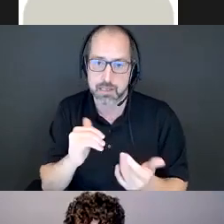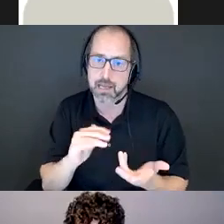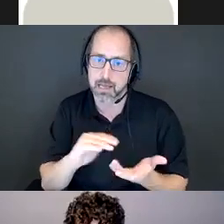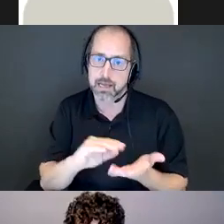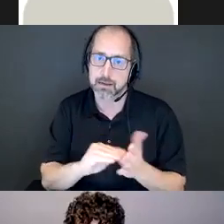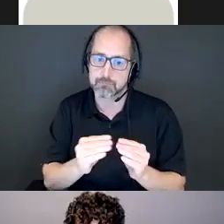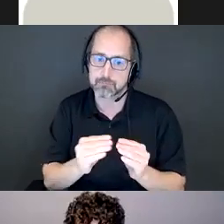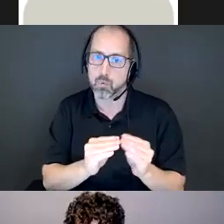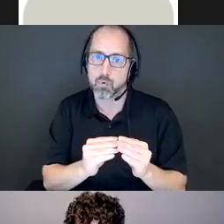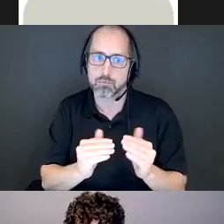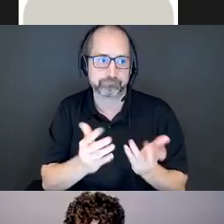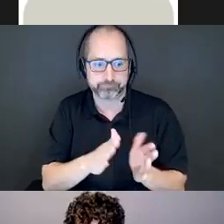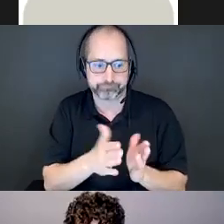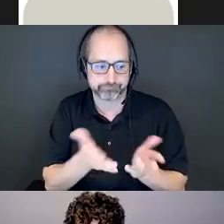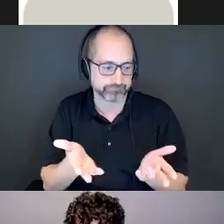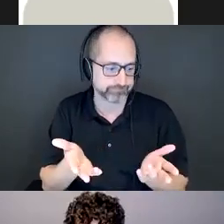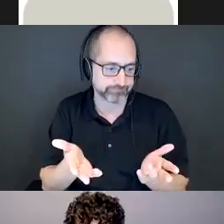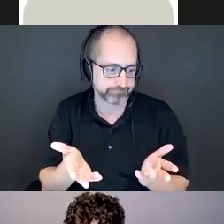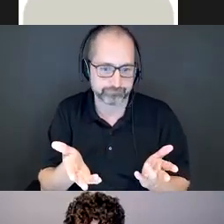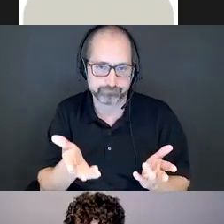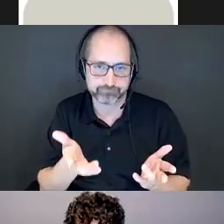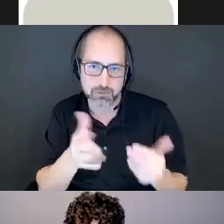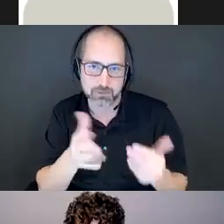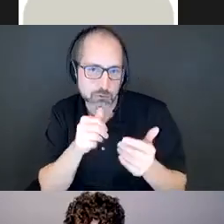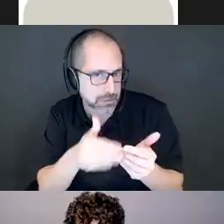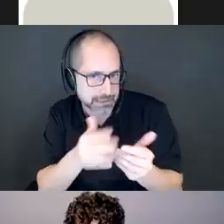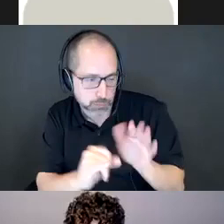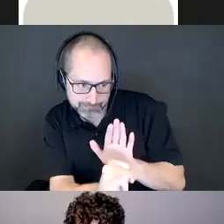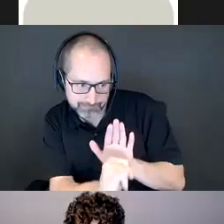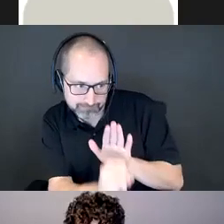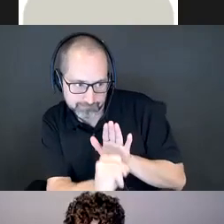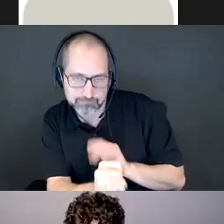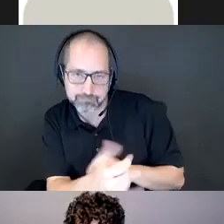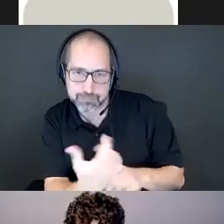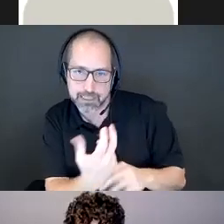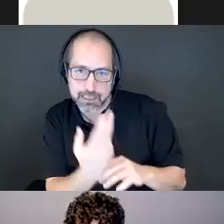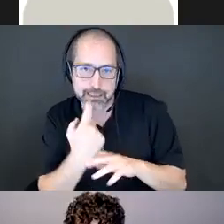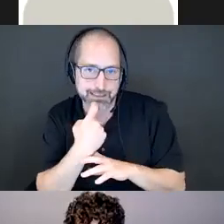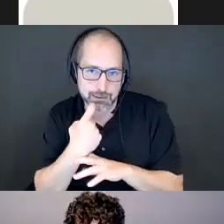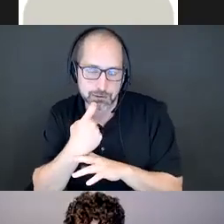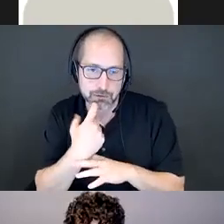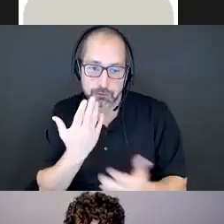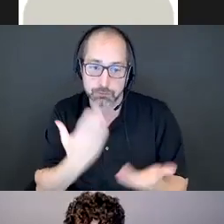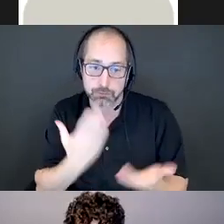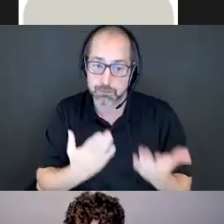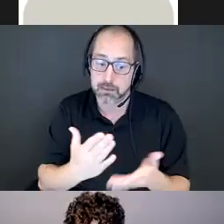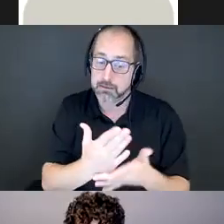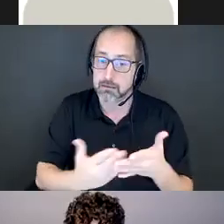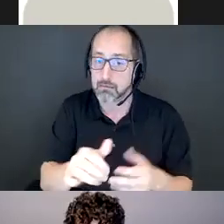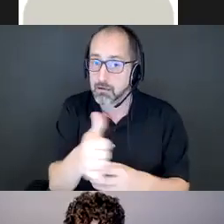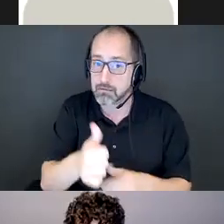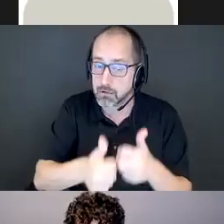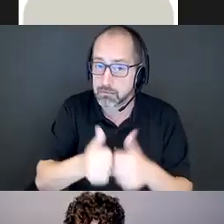lower to identify an older adult. So there may be risky use and situations where it might be